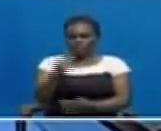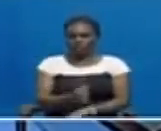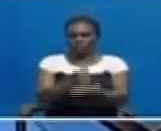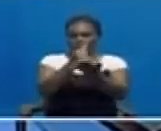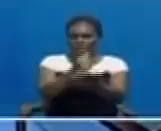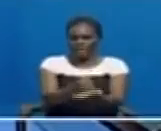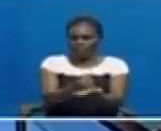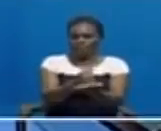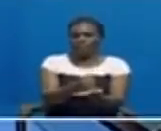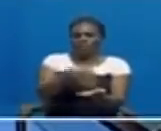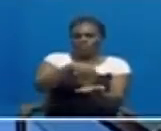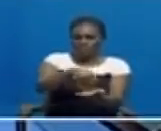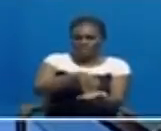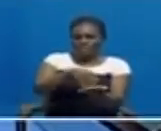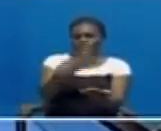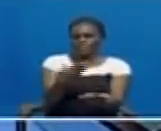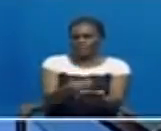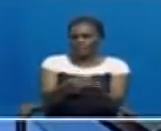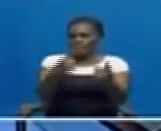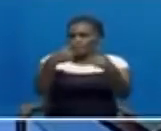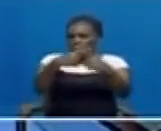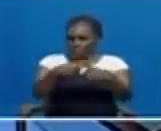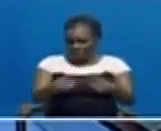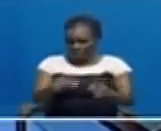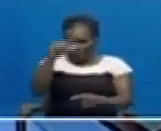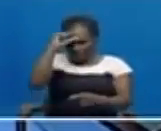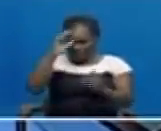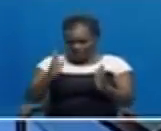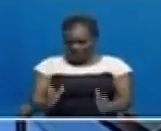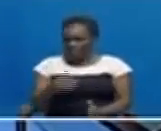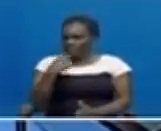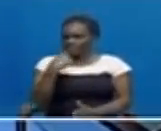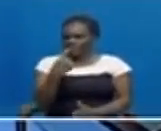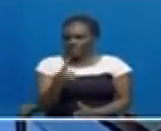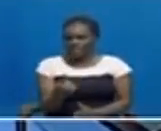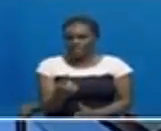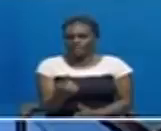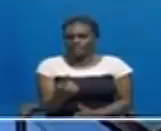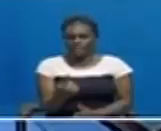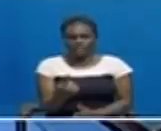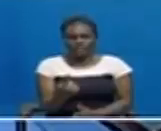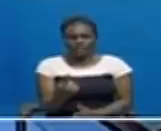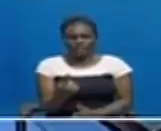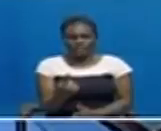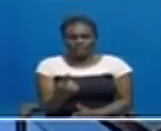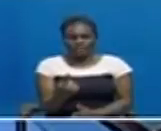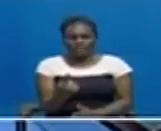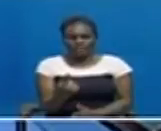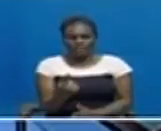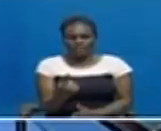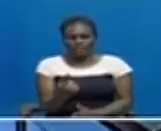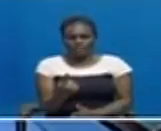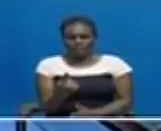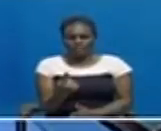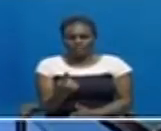further weakening of the local unit. But instead, the governor pulled a fast one on the entire market. Adelaide Chingole tells us about the